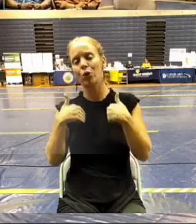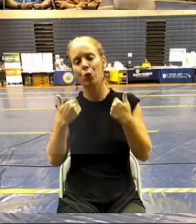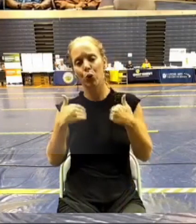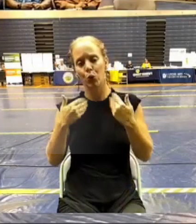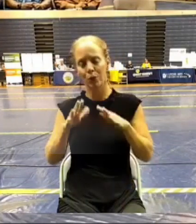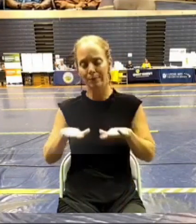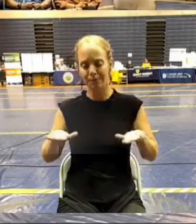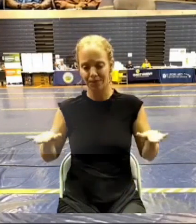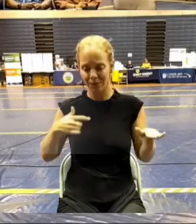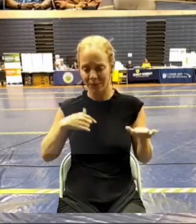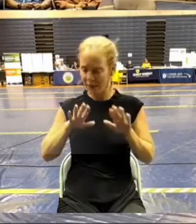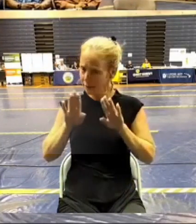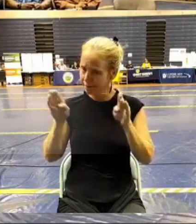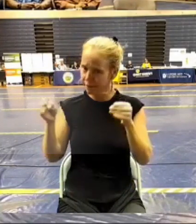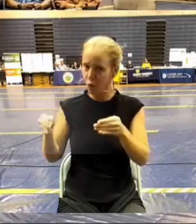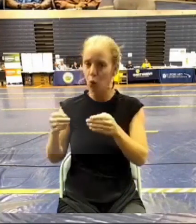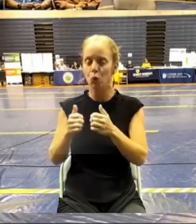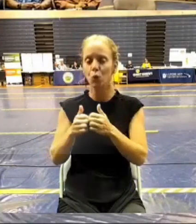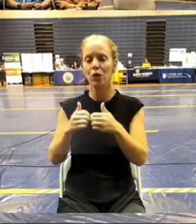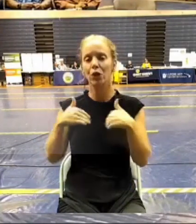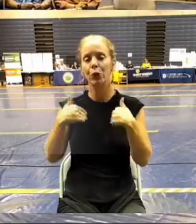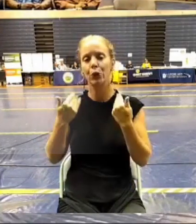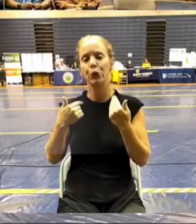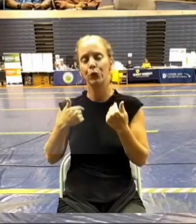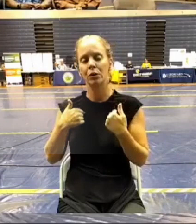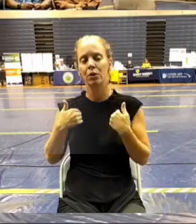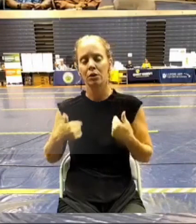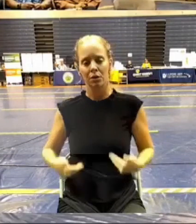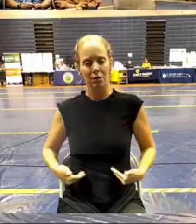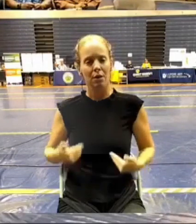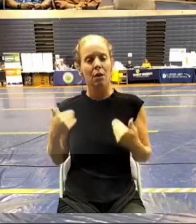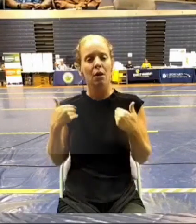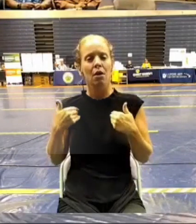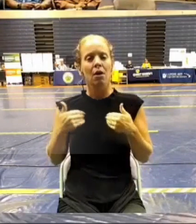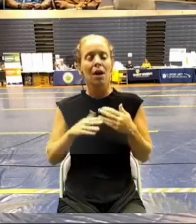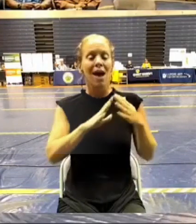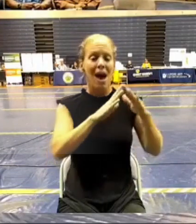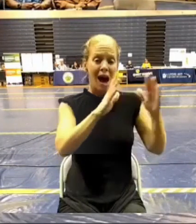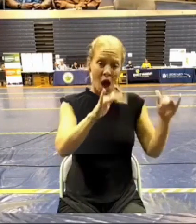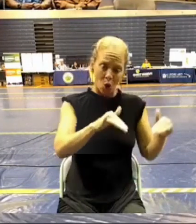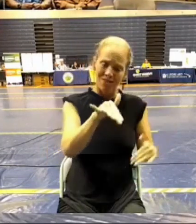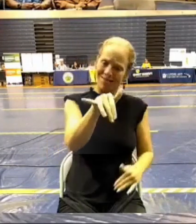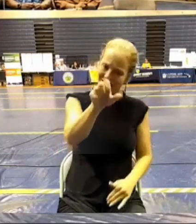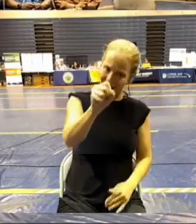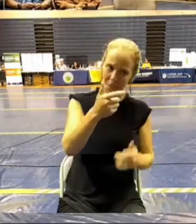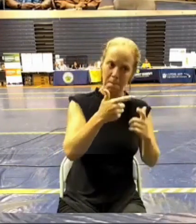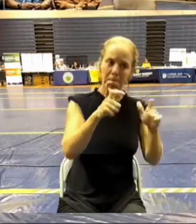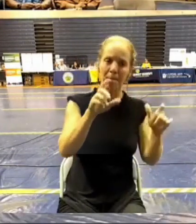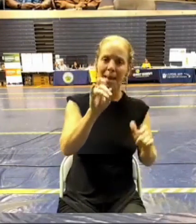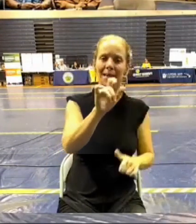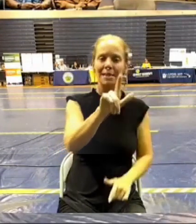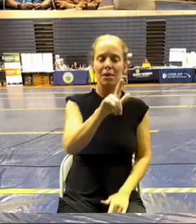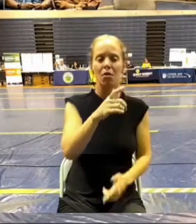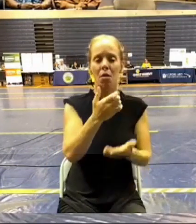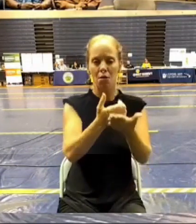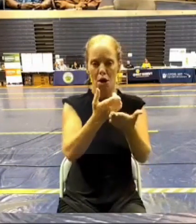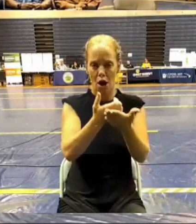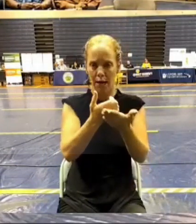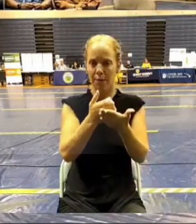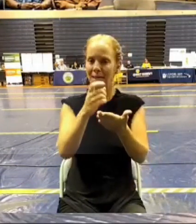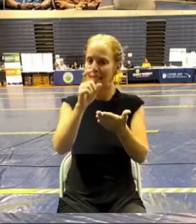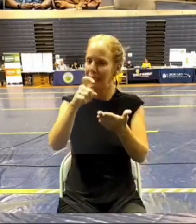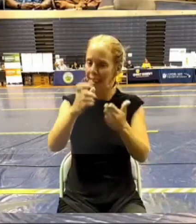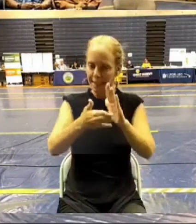very focused with our youth. The housing, sure, it's a big deal. You know, our economy, we gotta